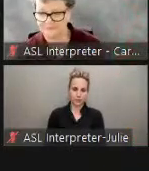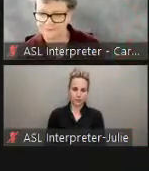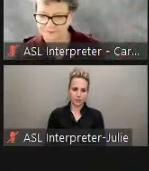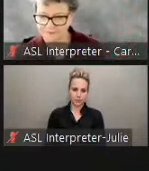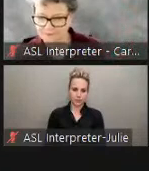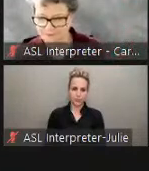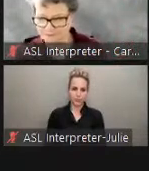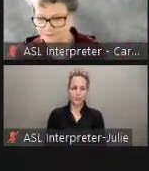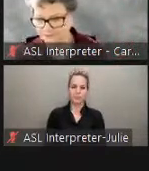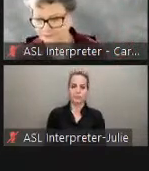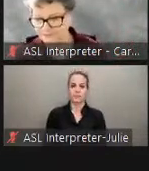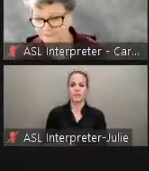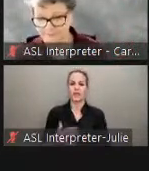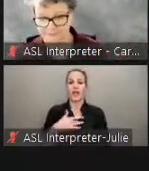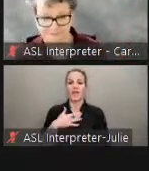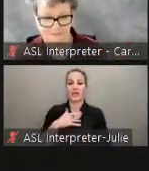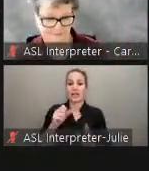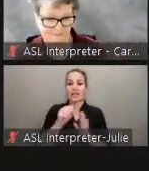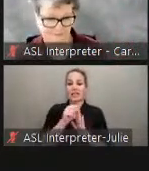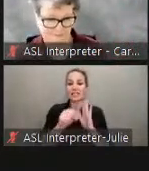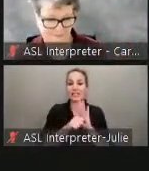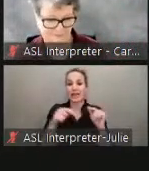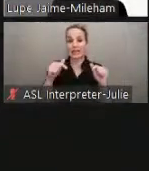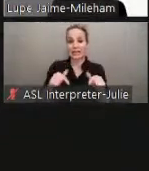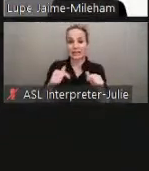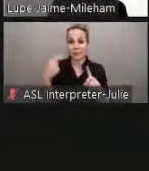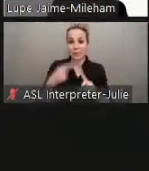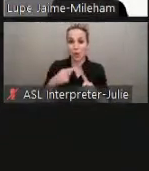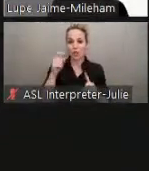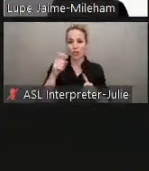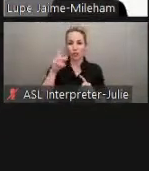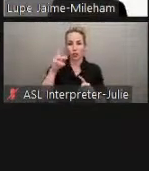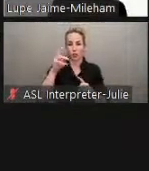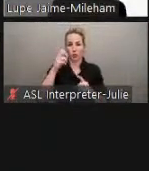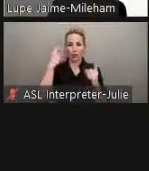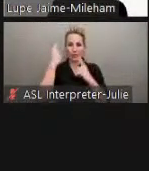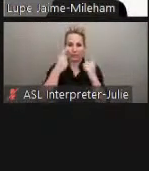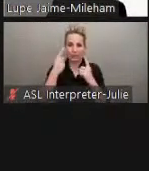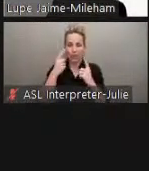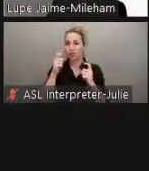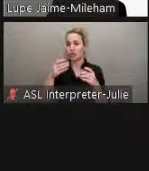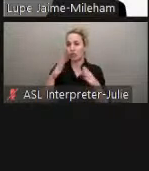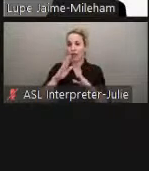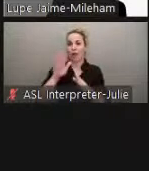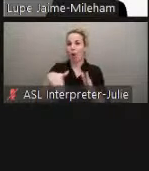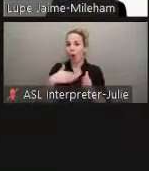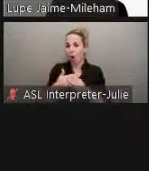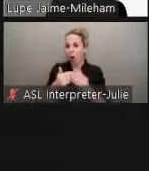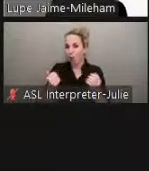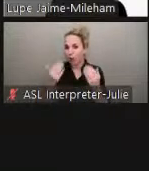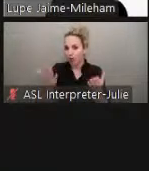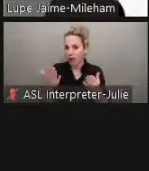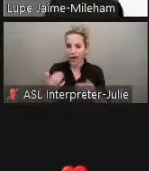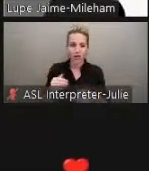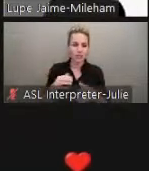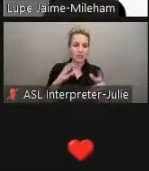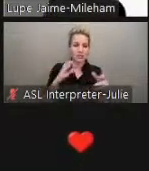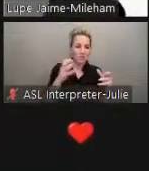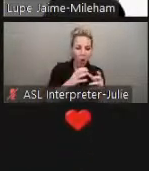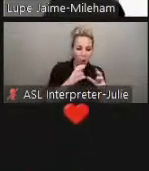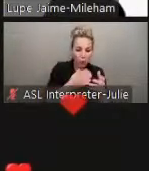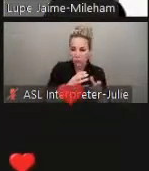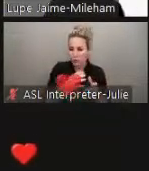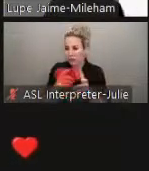I feel that the state at this point should reconsider that and allow all providers, small and large,